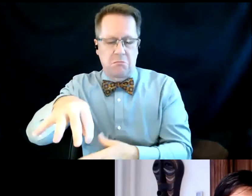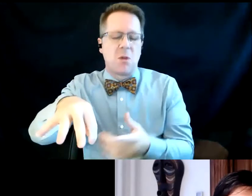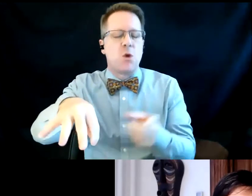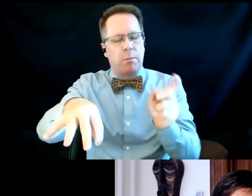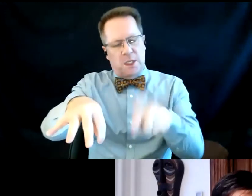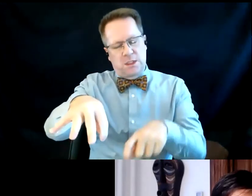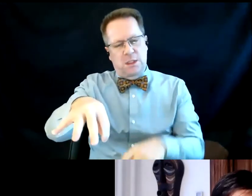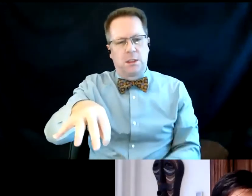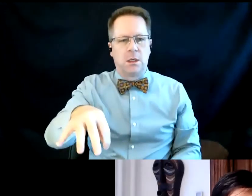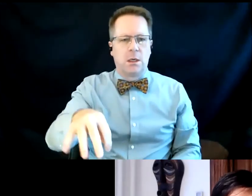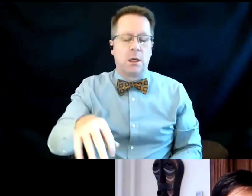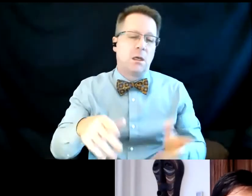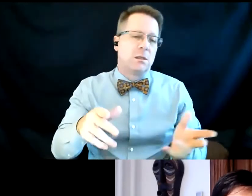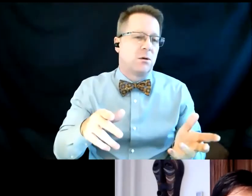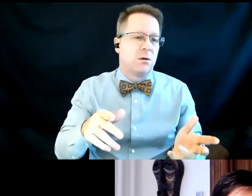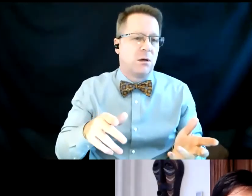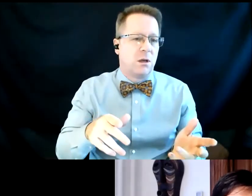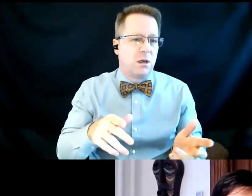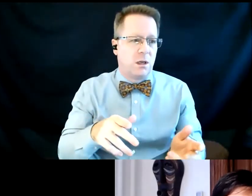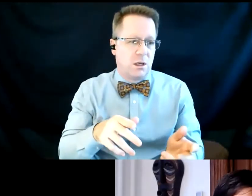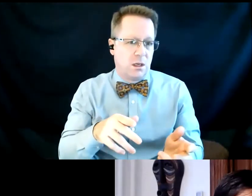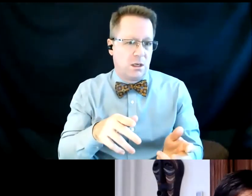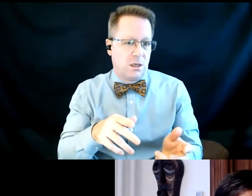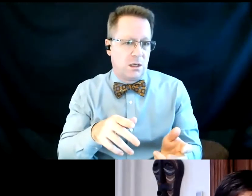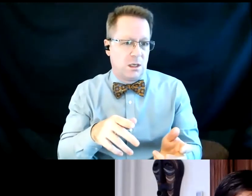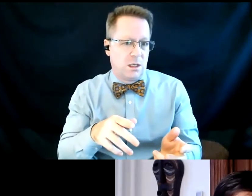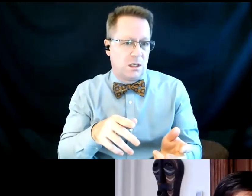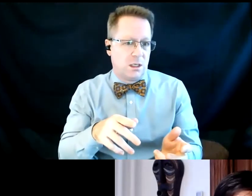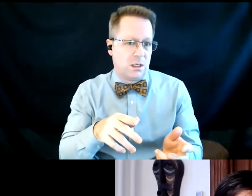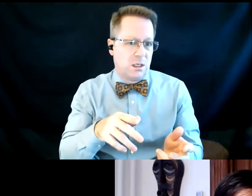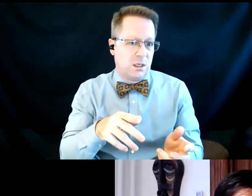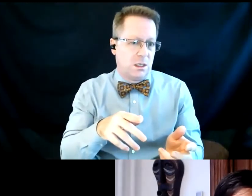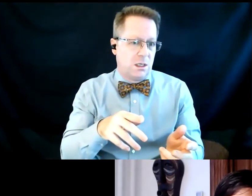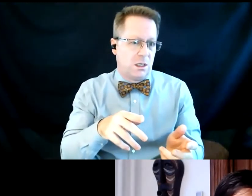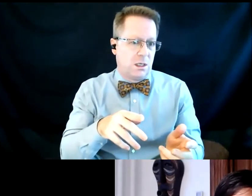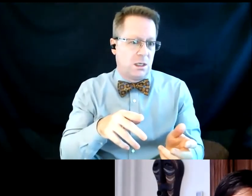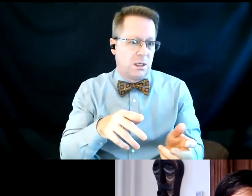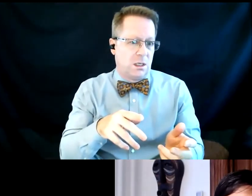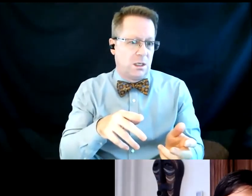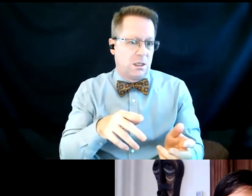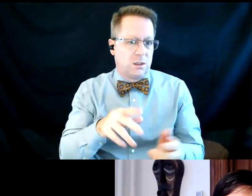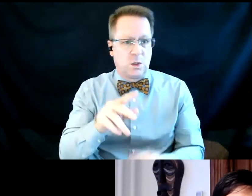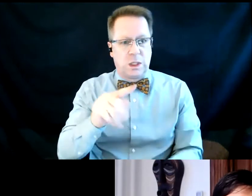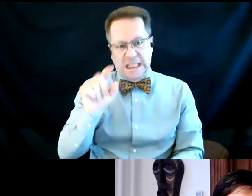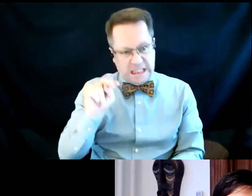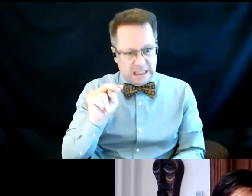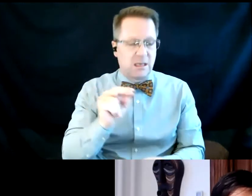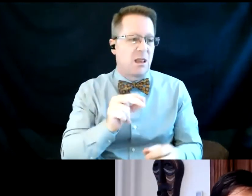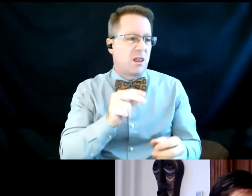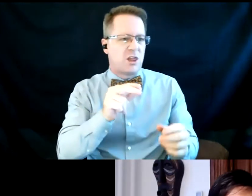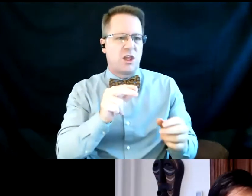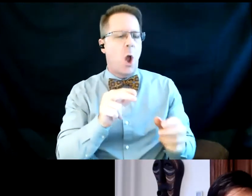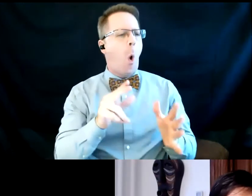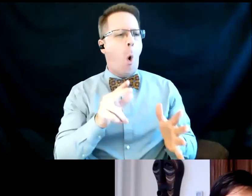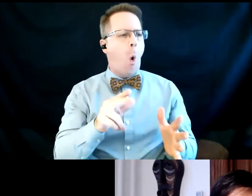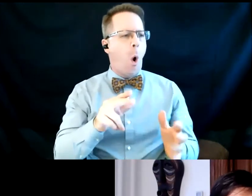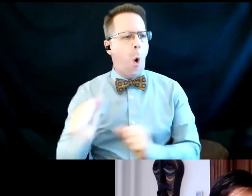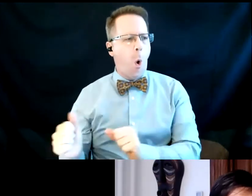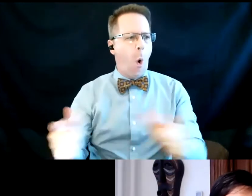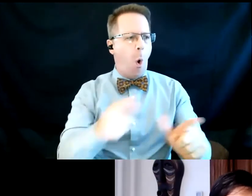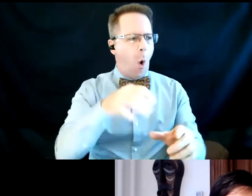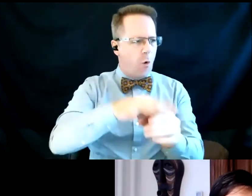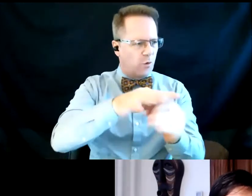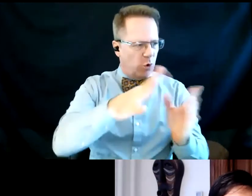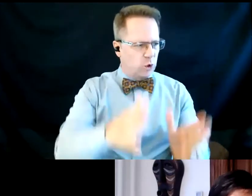and while the court refused to extend that right to all eligible voters in the state ultimately relented